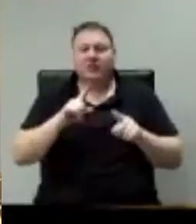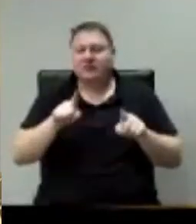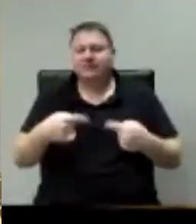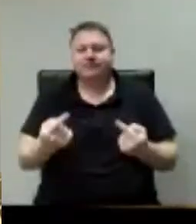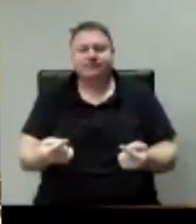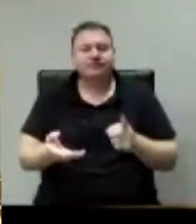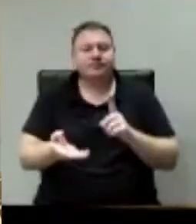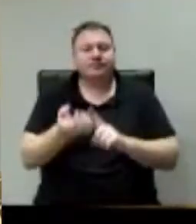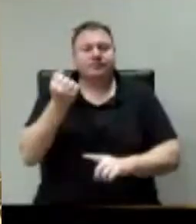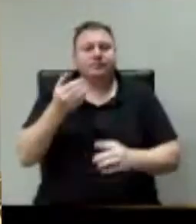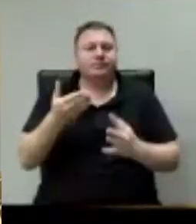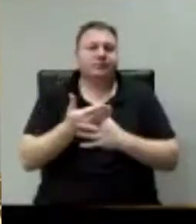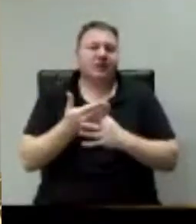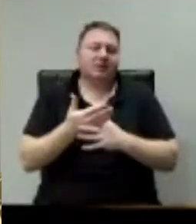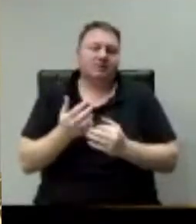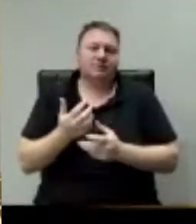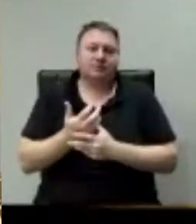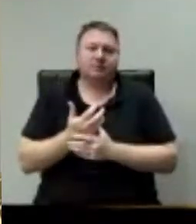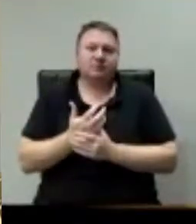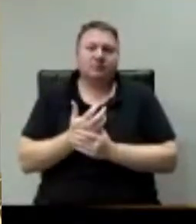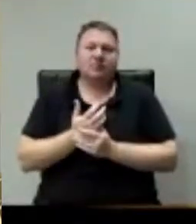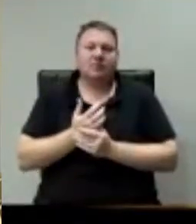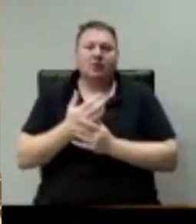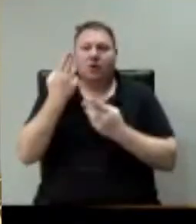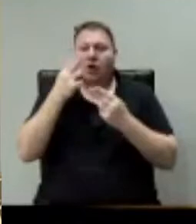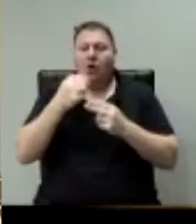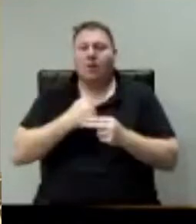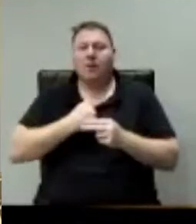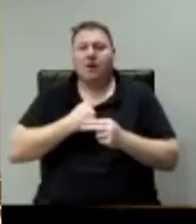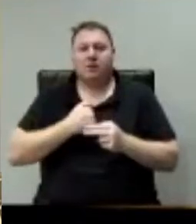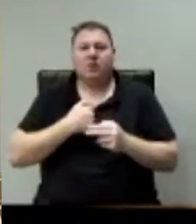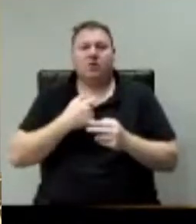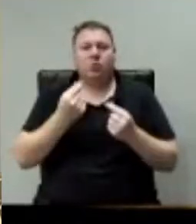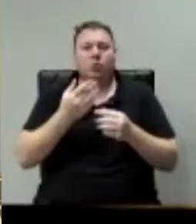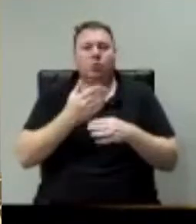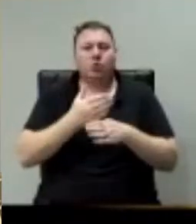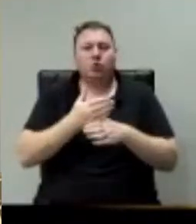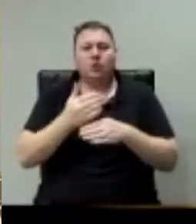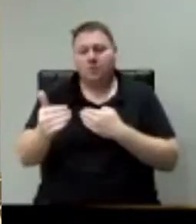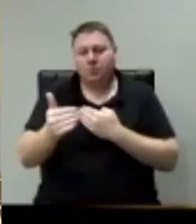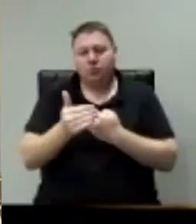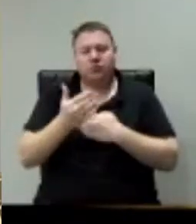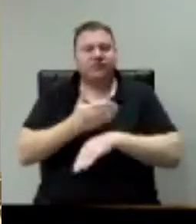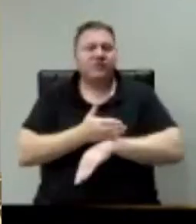as well, which they need to survive. So it was a real honor to do that job for the brief